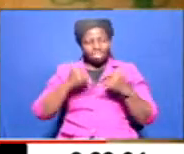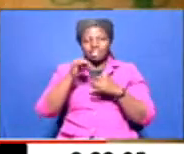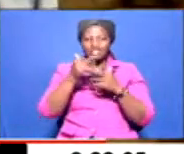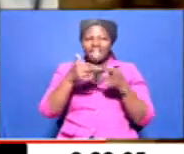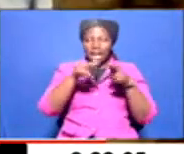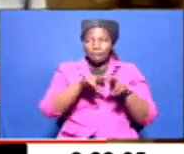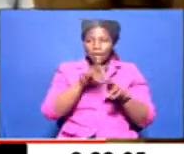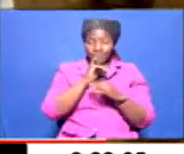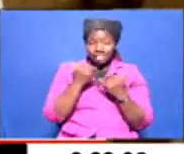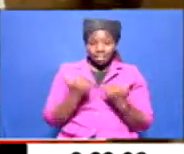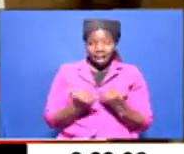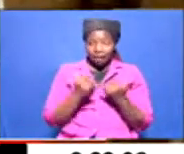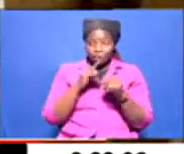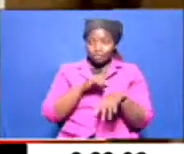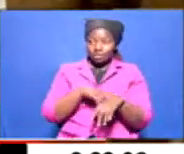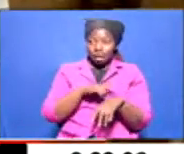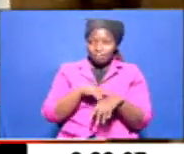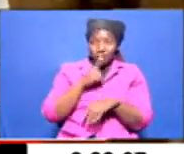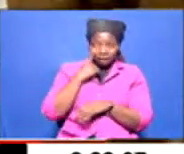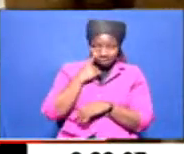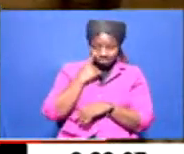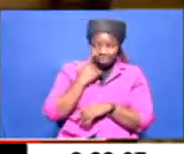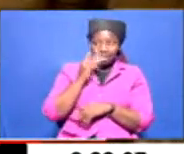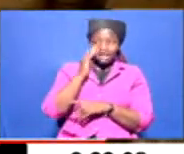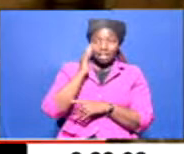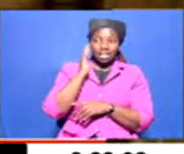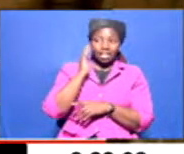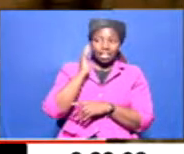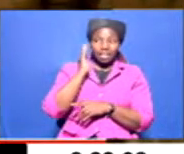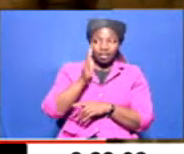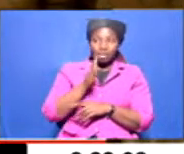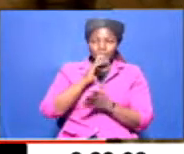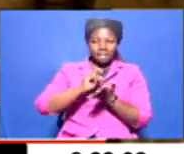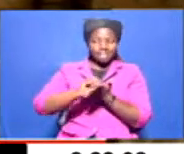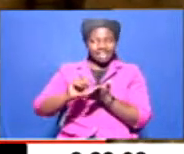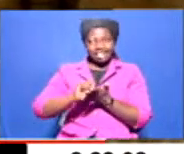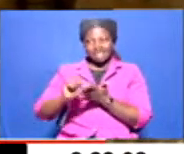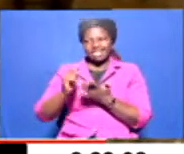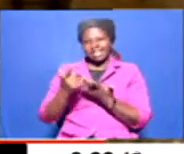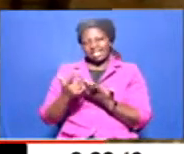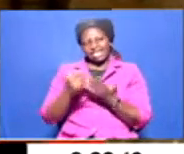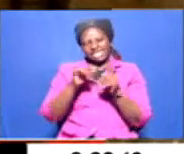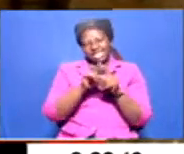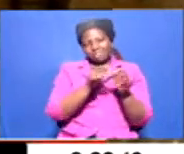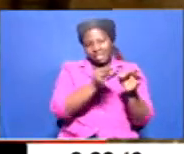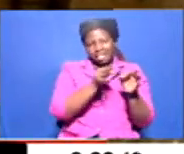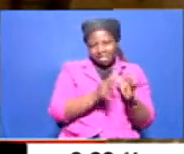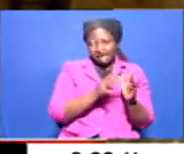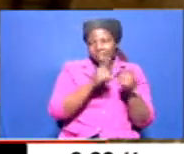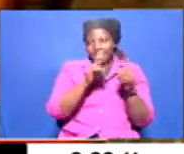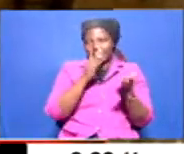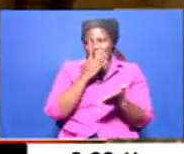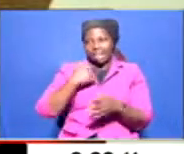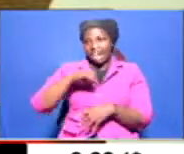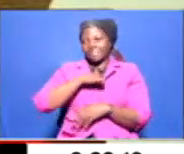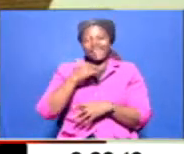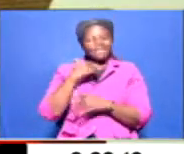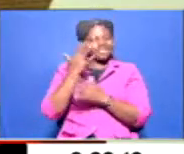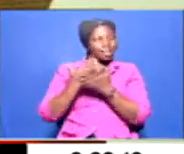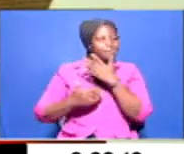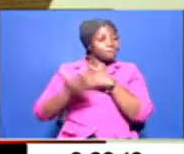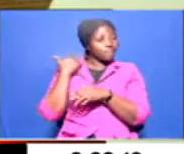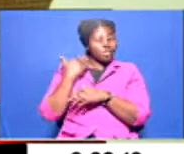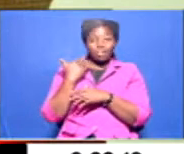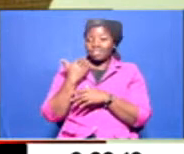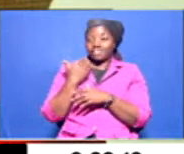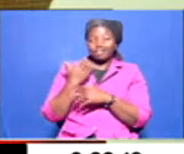you see, there should be a secretary, if not a treasurer. But we have not reached a limit of being the chair. This